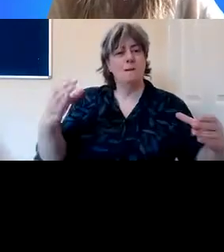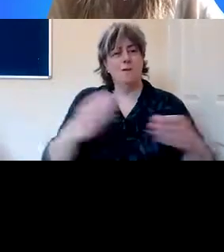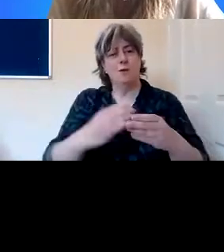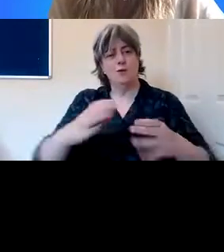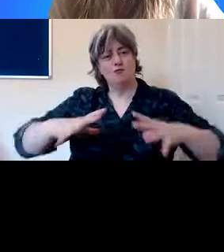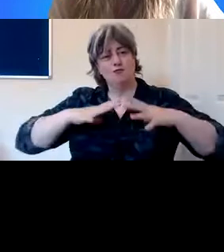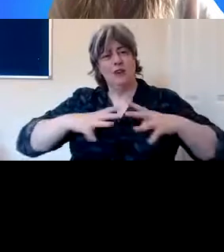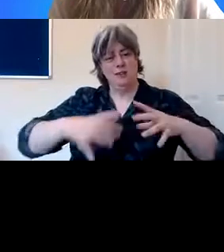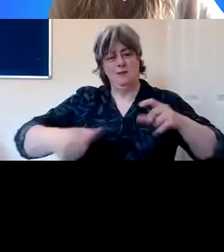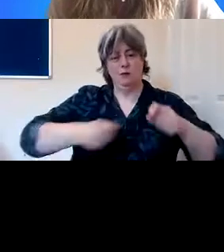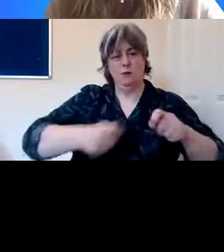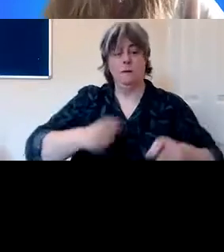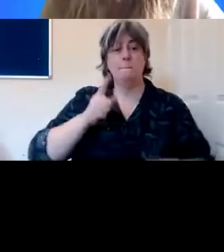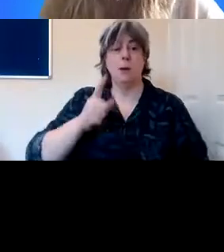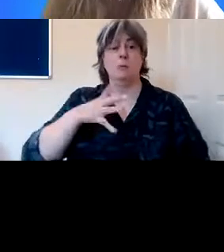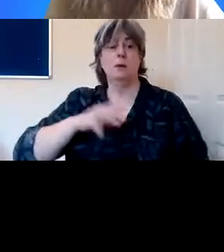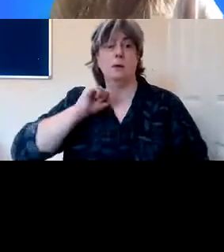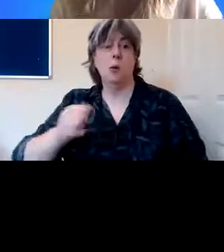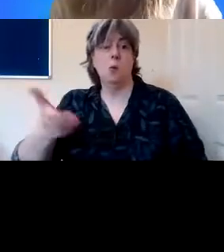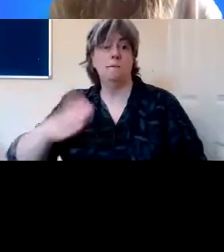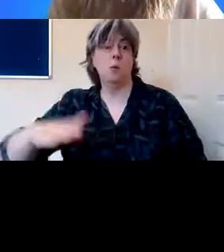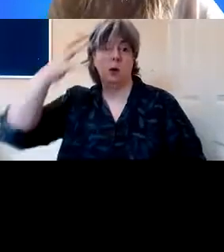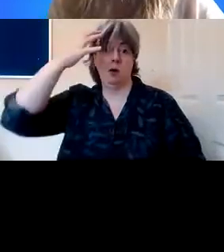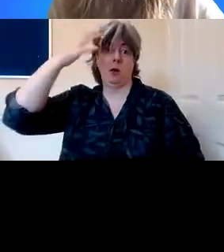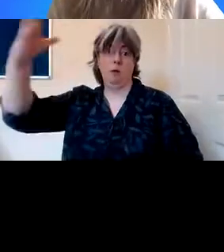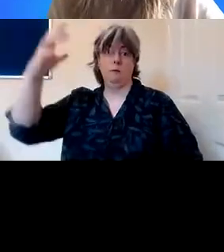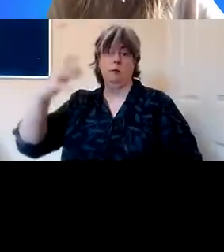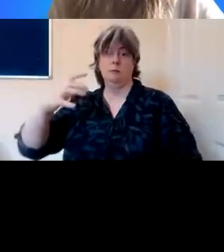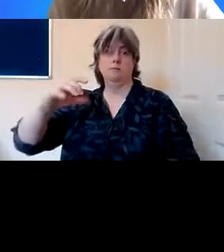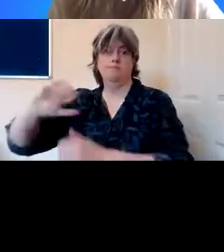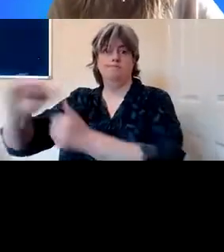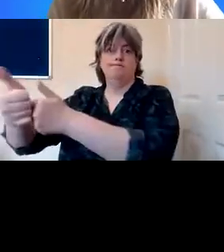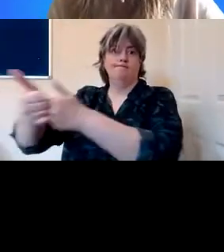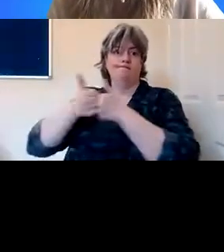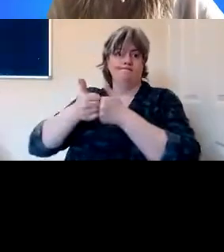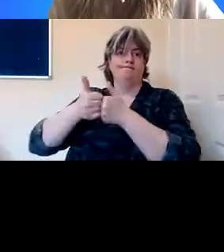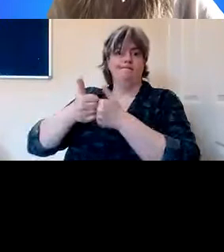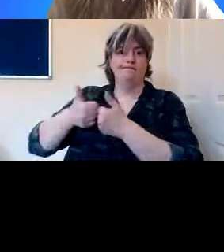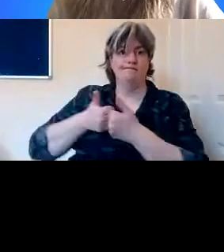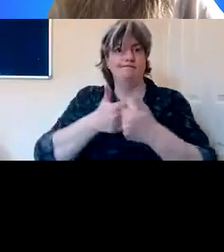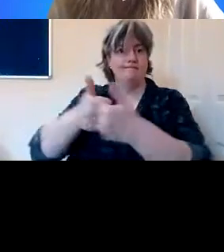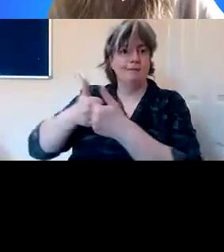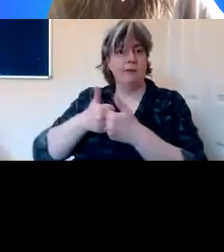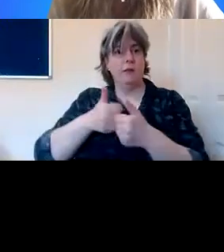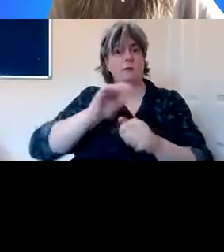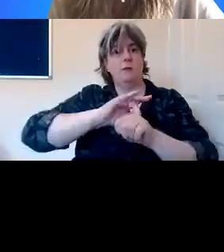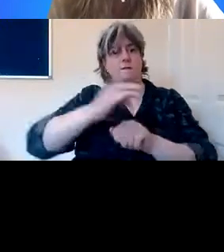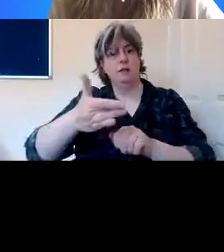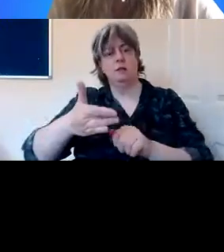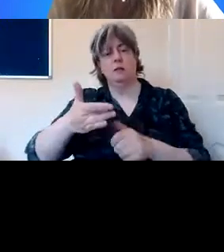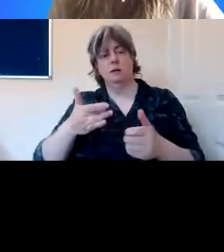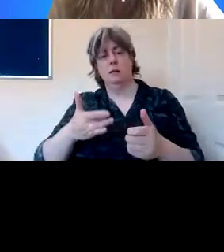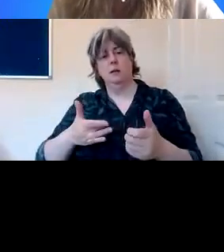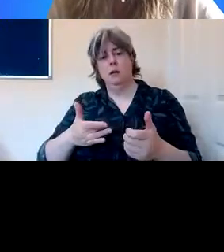need commitment now from government to work alongside us, the profession, to drive this reform through with proper investment